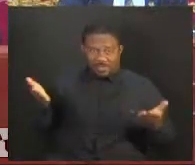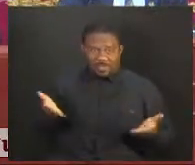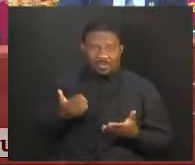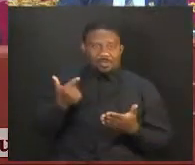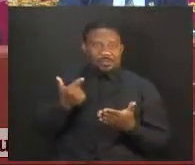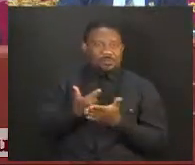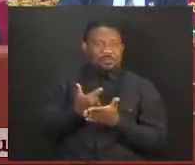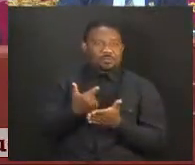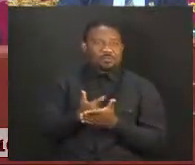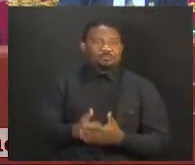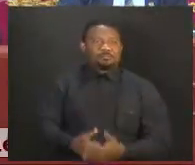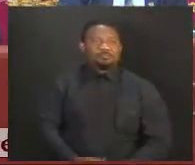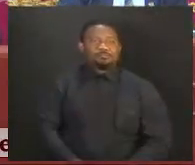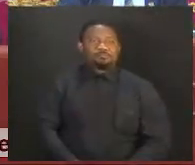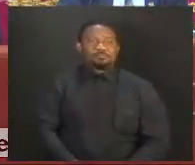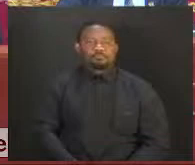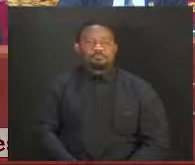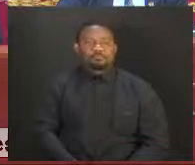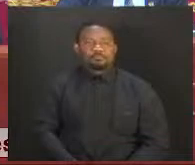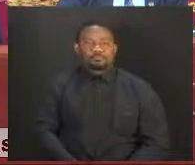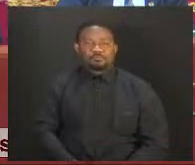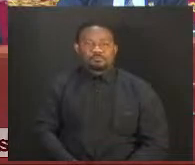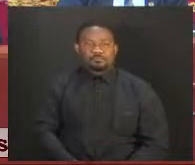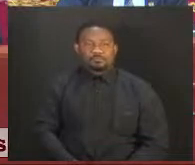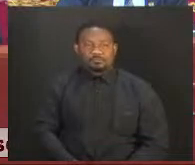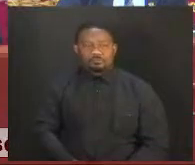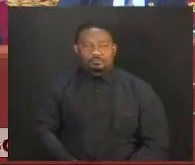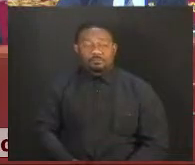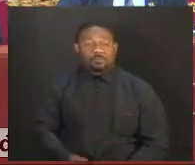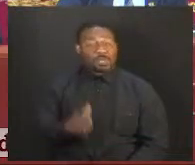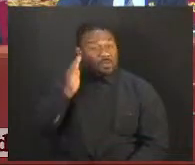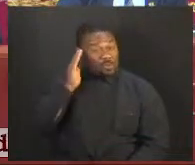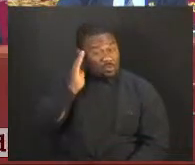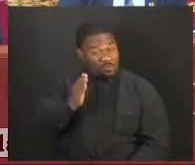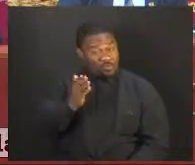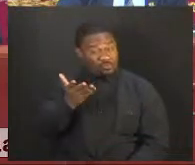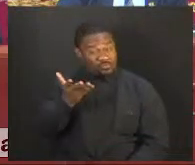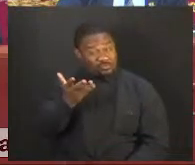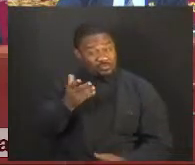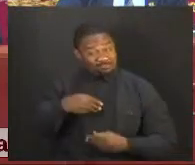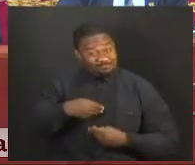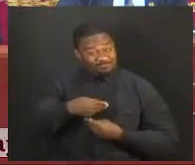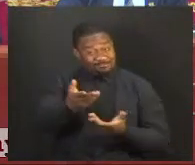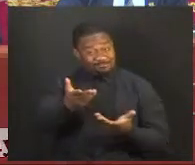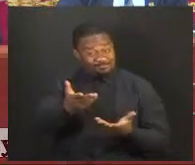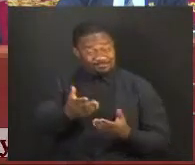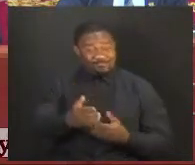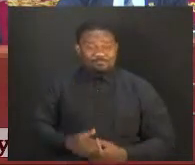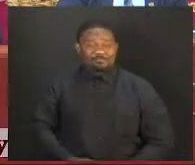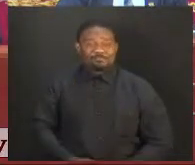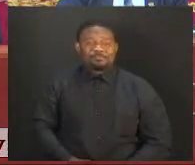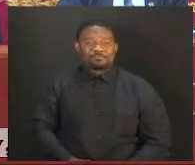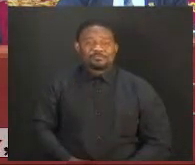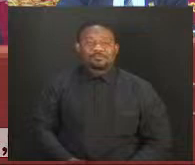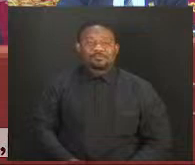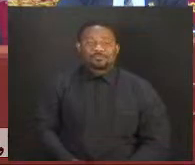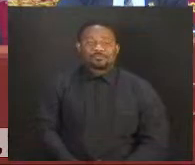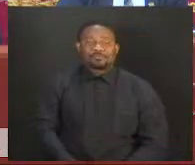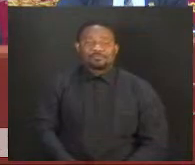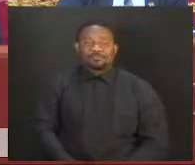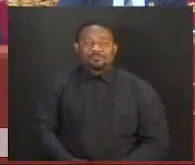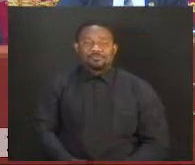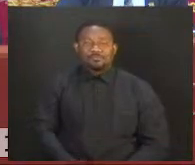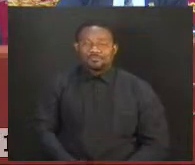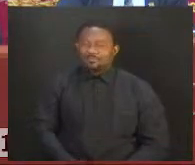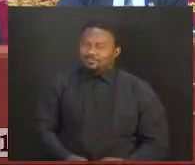Mr. Speaker, I would like to first present, Mr. Speaker, they